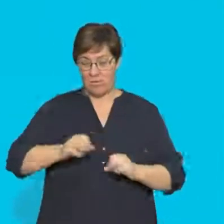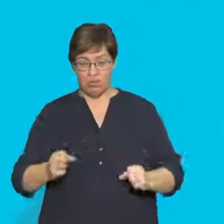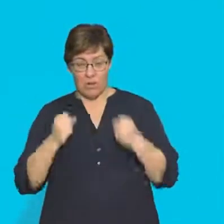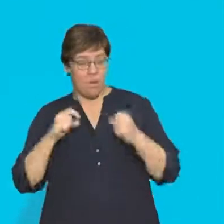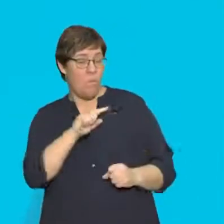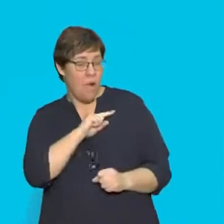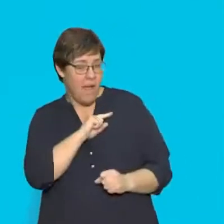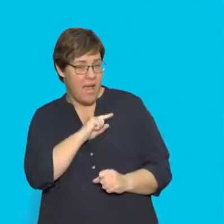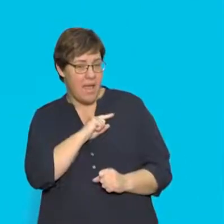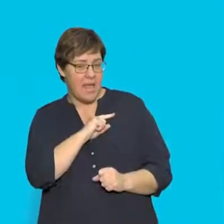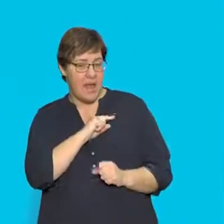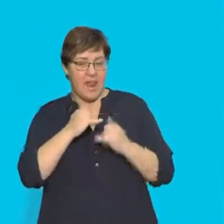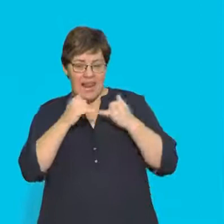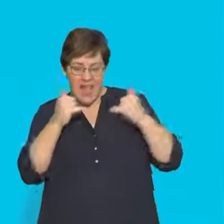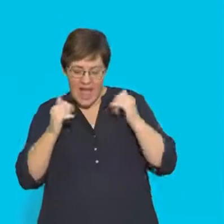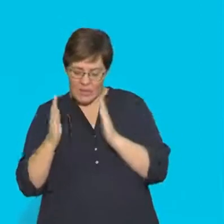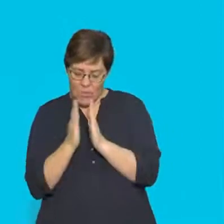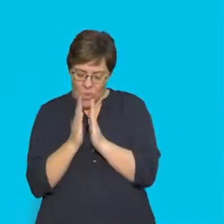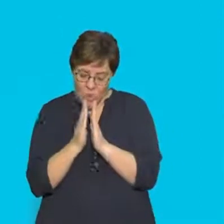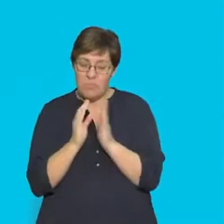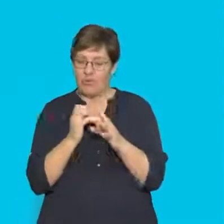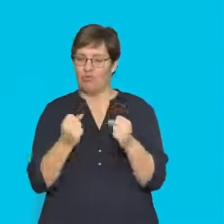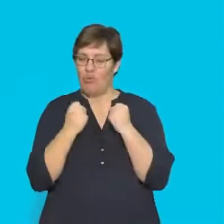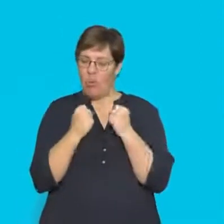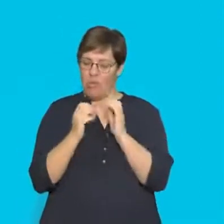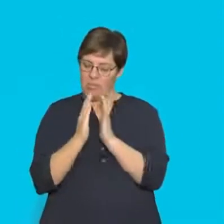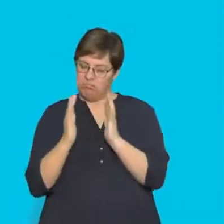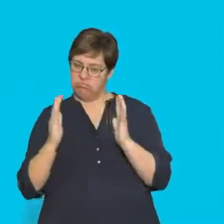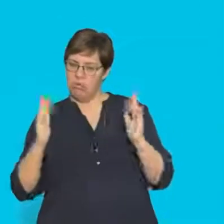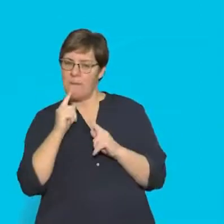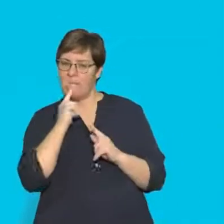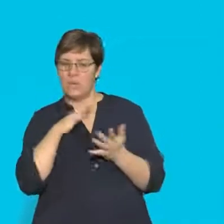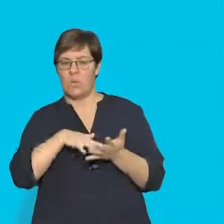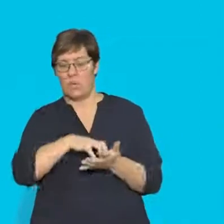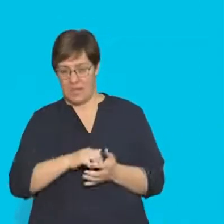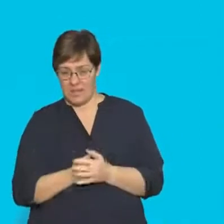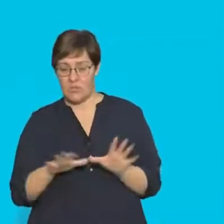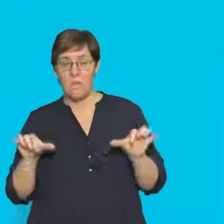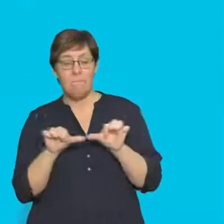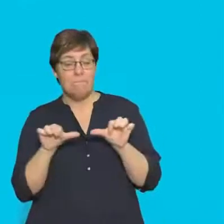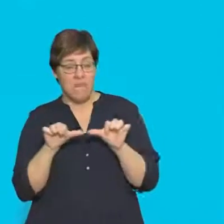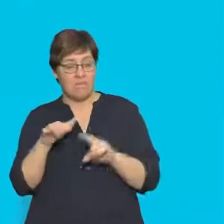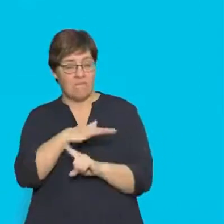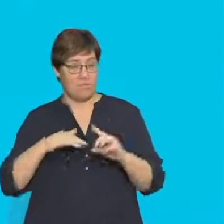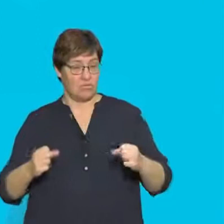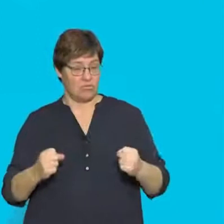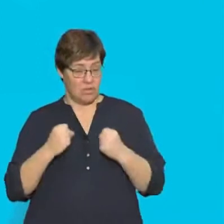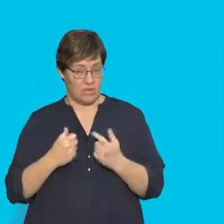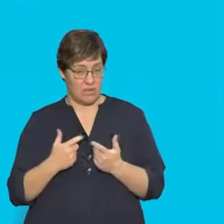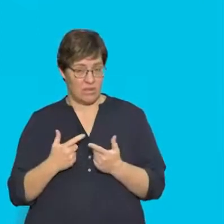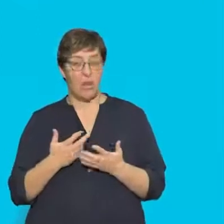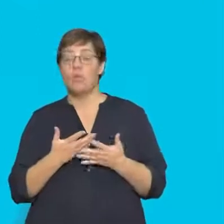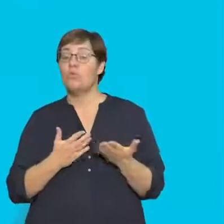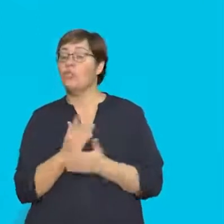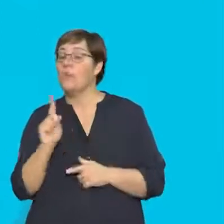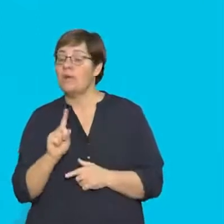of the field lines. And you can measure them. We measure the magnetic field strength in Tesla. And